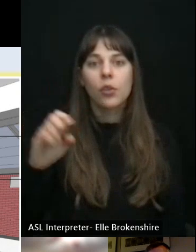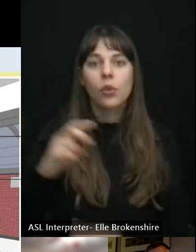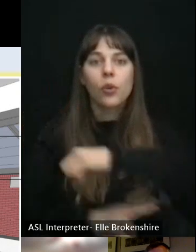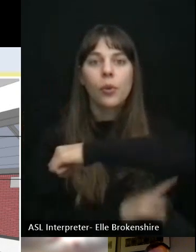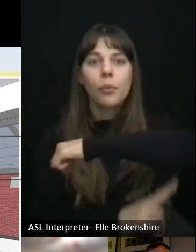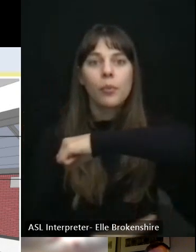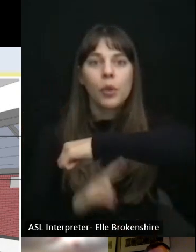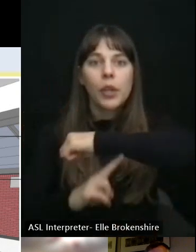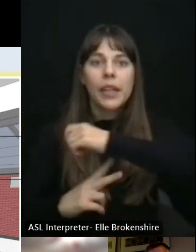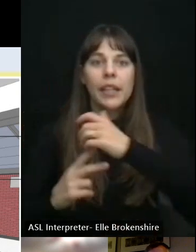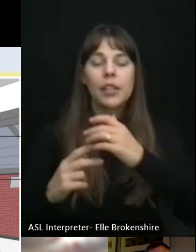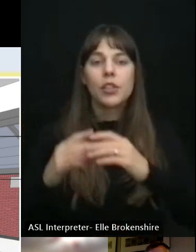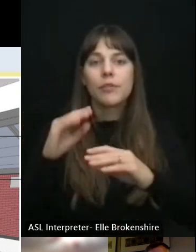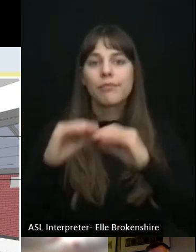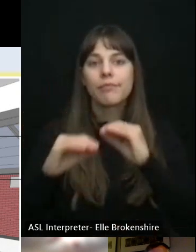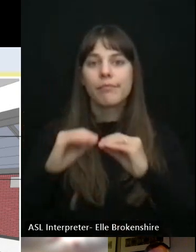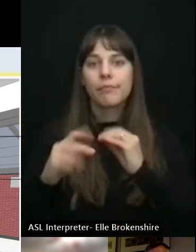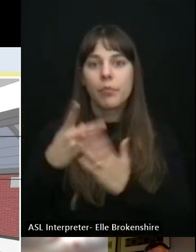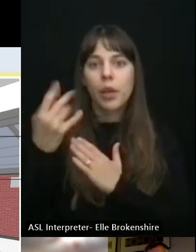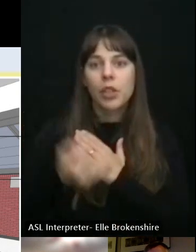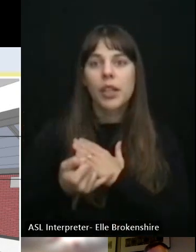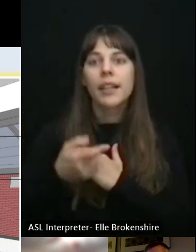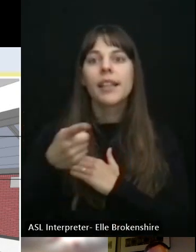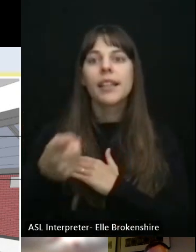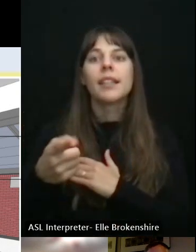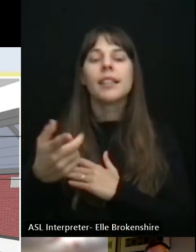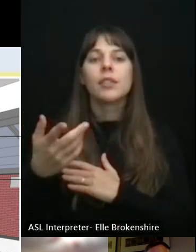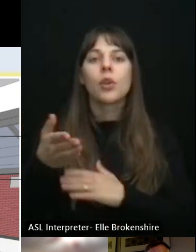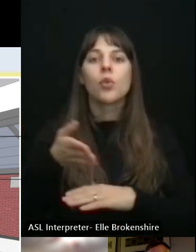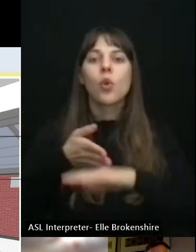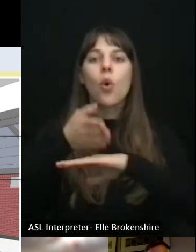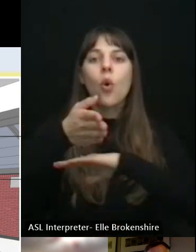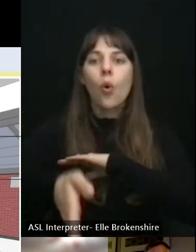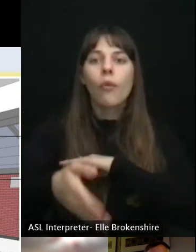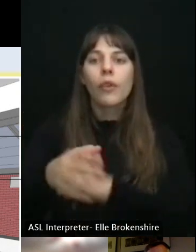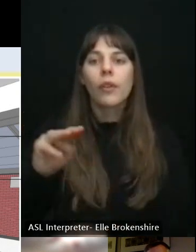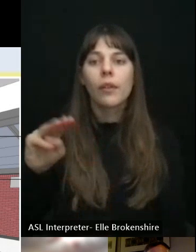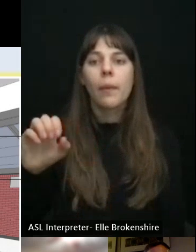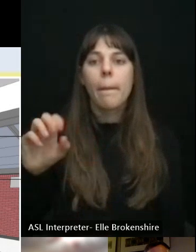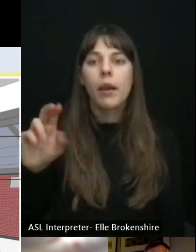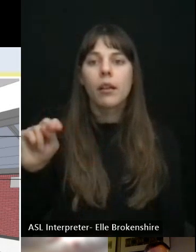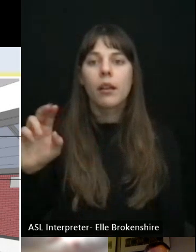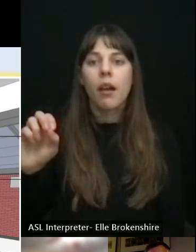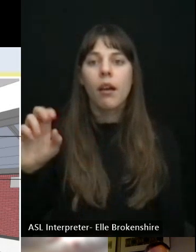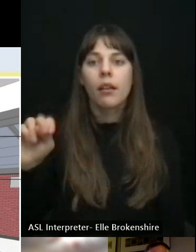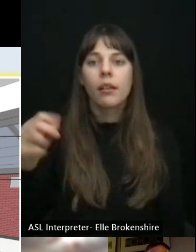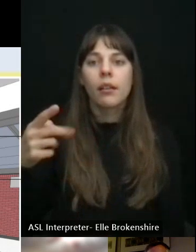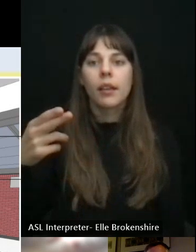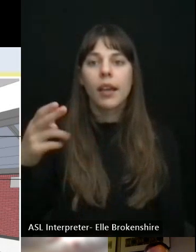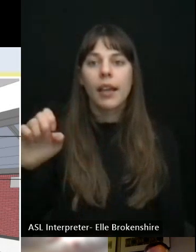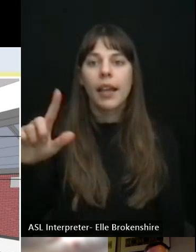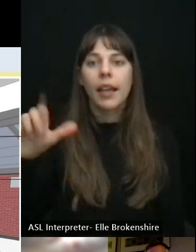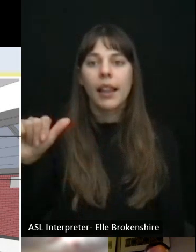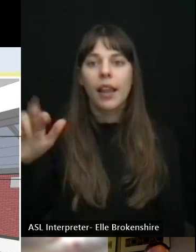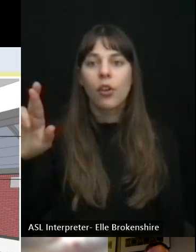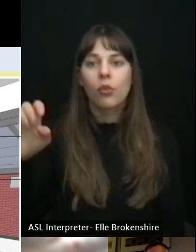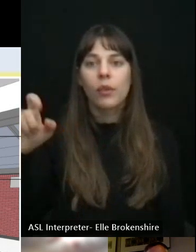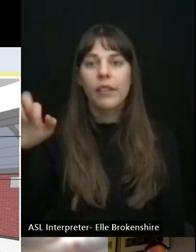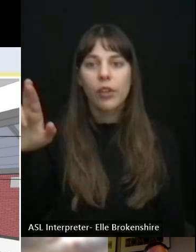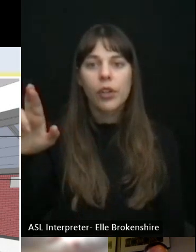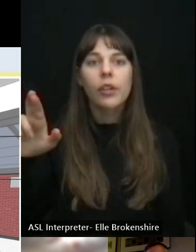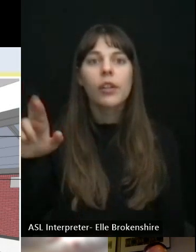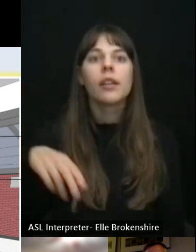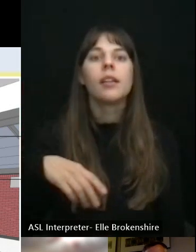goes over the Monongahela River that carries the light rail traffic from Station Square to downtown. It's currently in